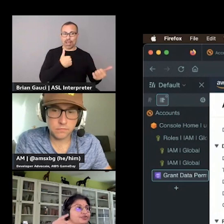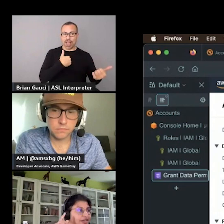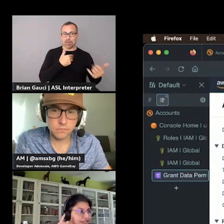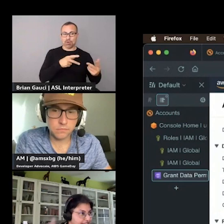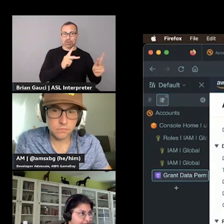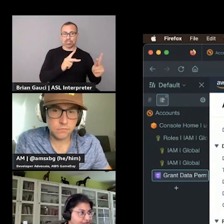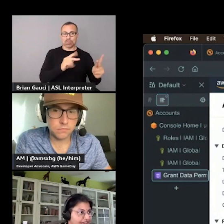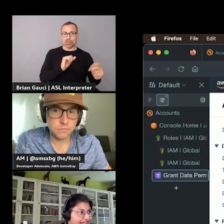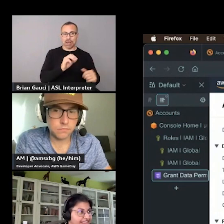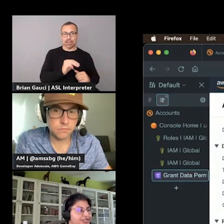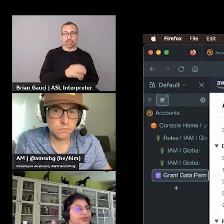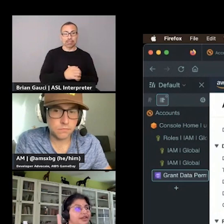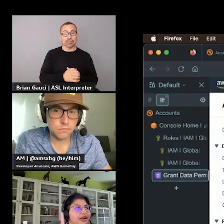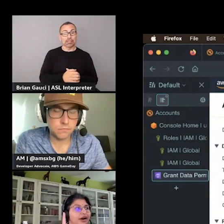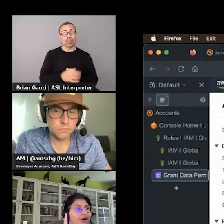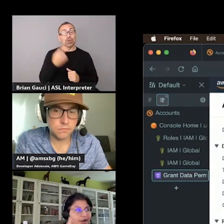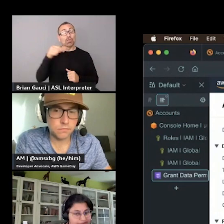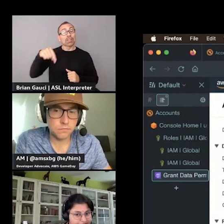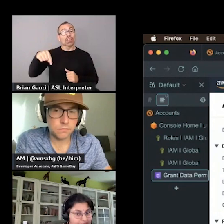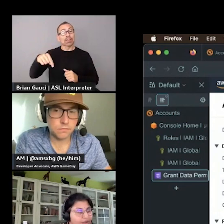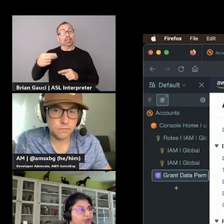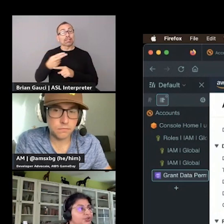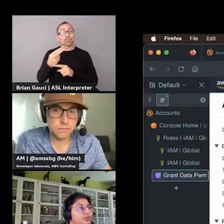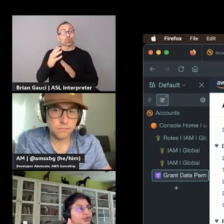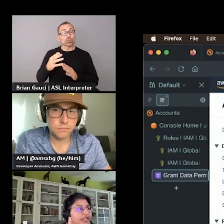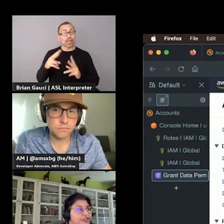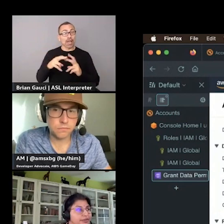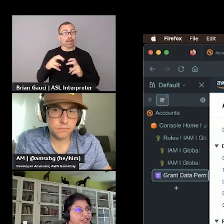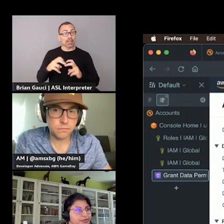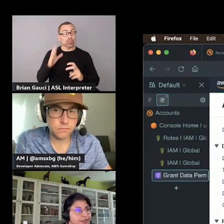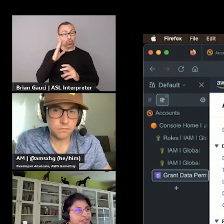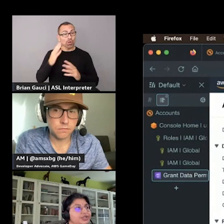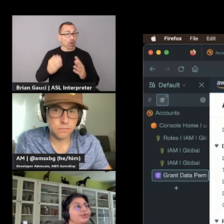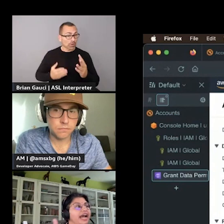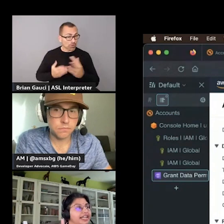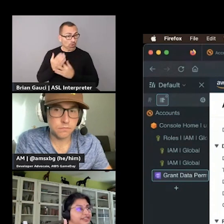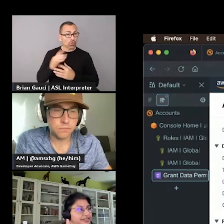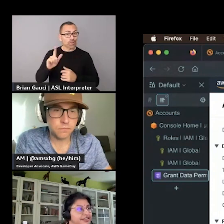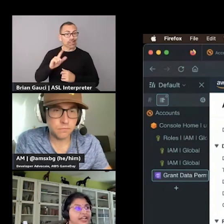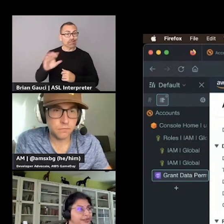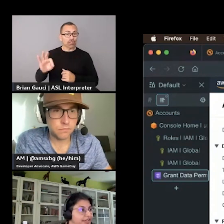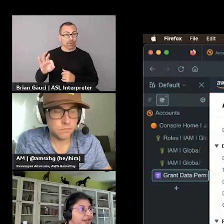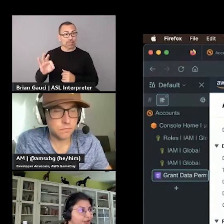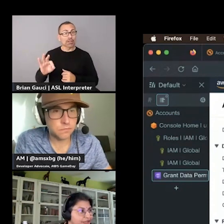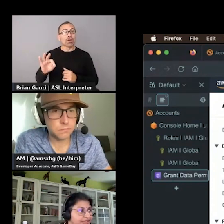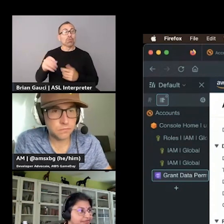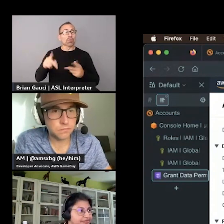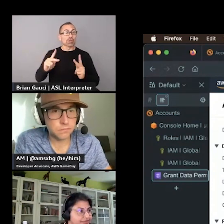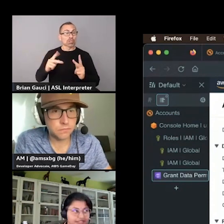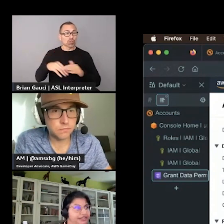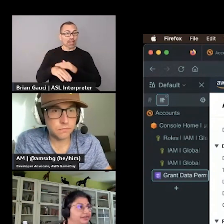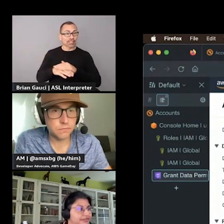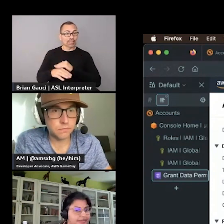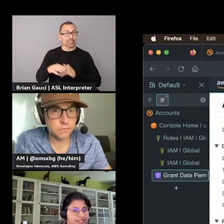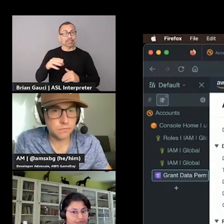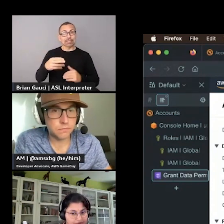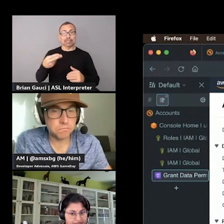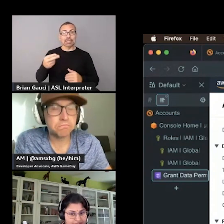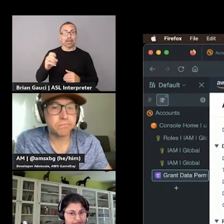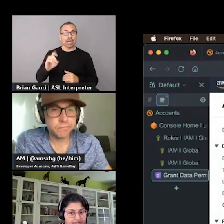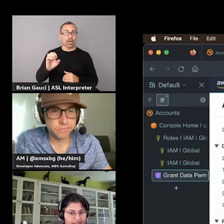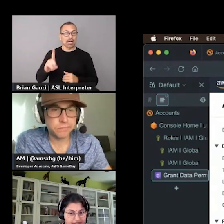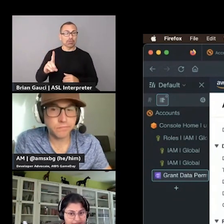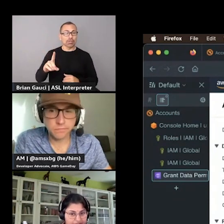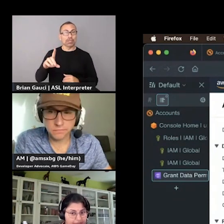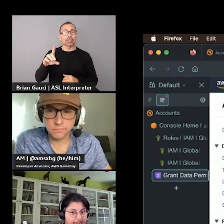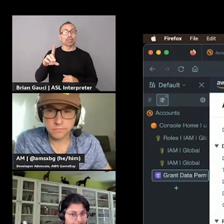Yep. For this user analyst will always go through lake formation permission to access this hybrid demo DB. That's it. That's what